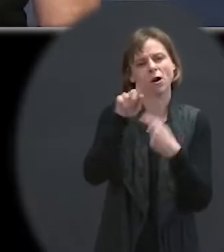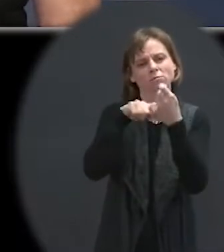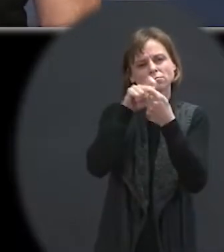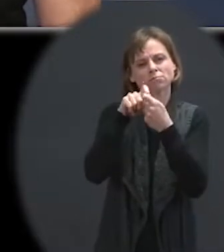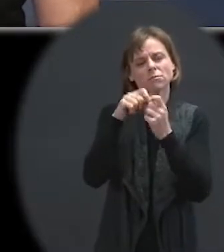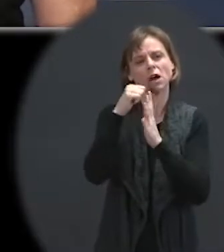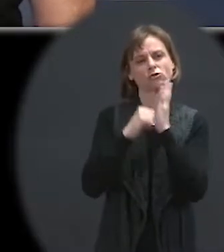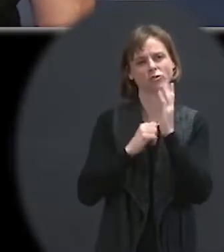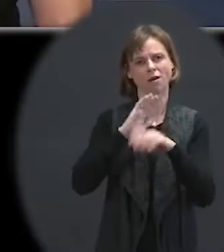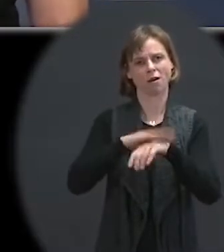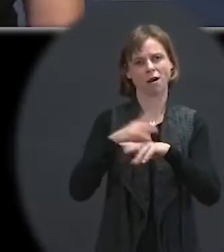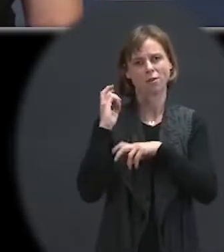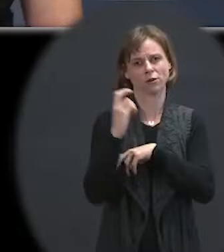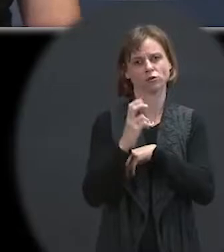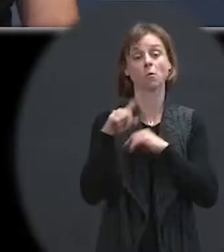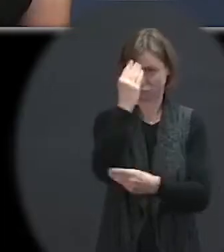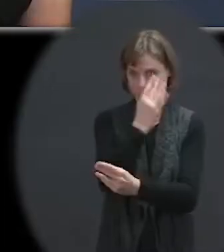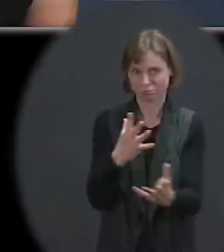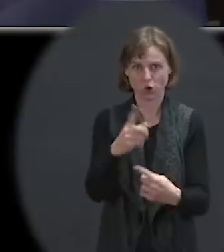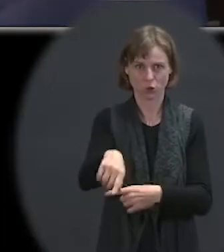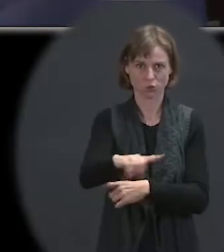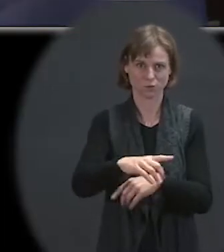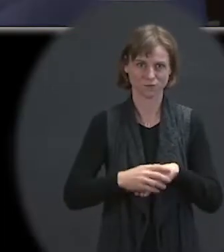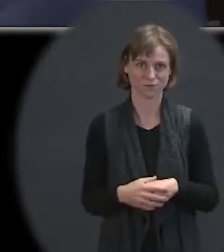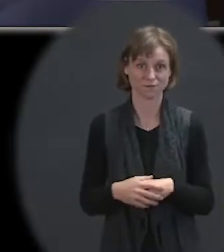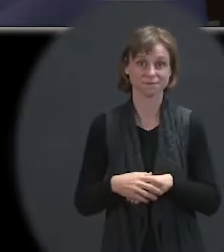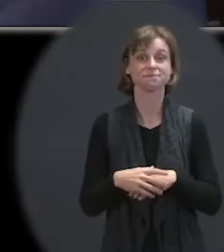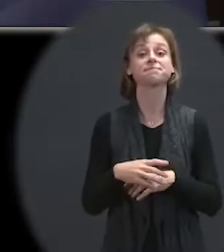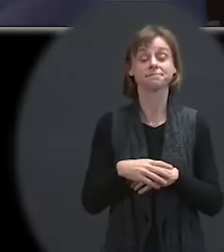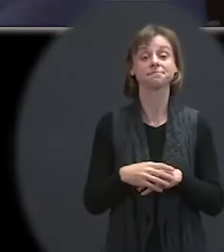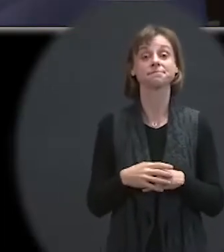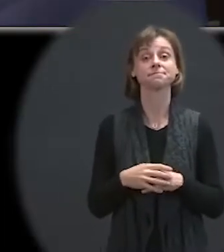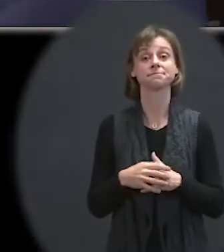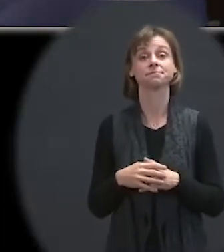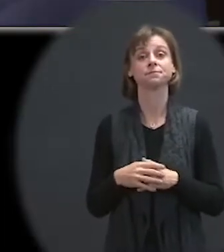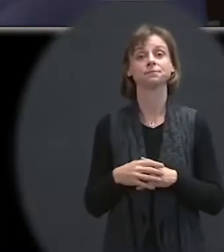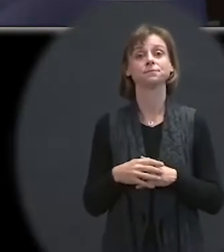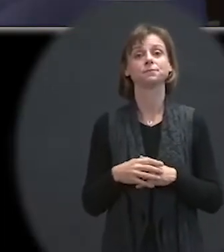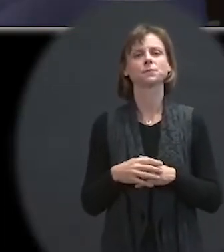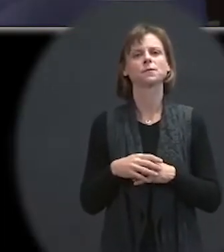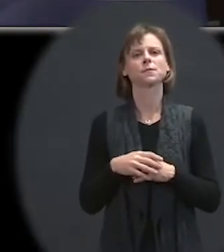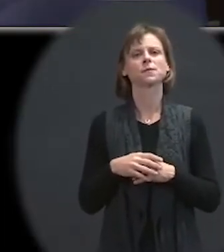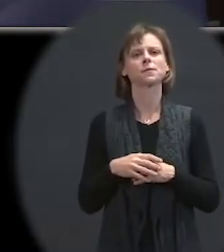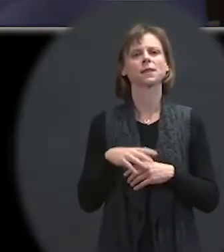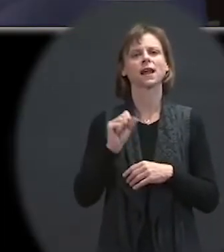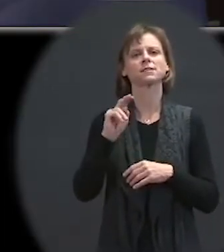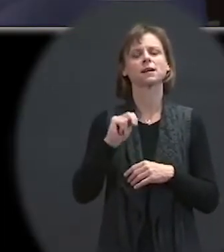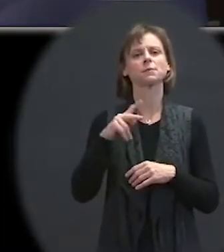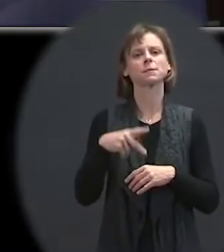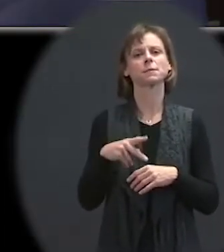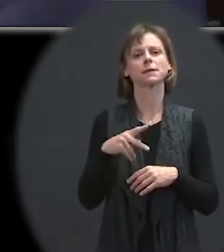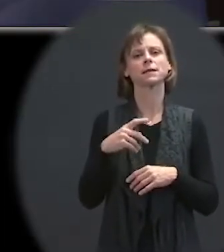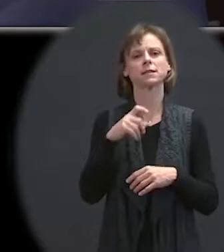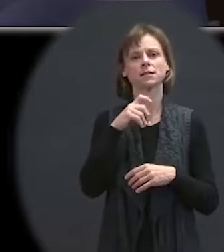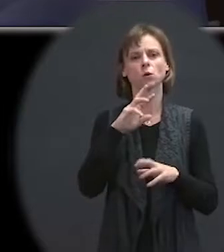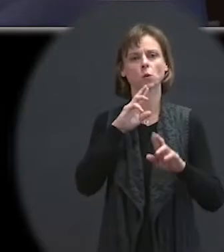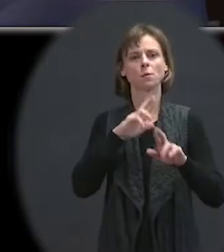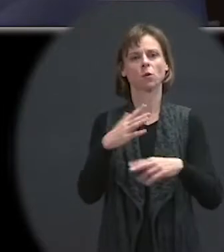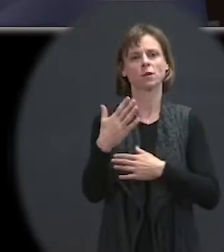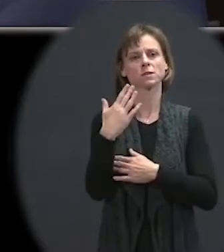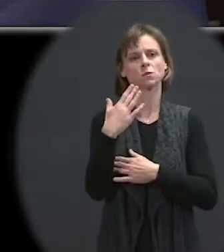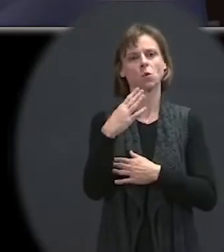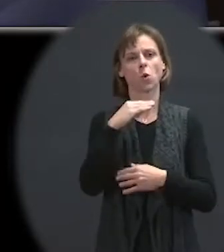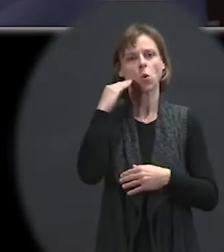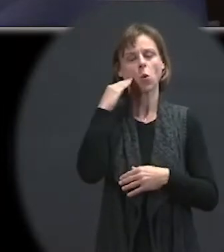make those available to all of you. Go ahead. 2 questions. S&P reported this morning that home prices are up 10% over